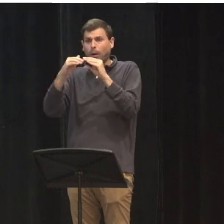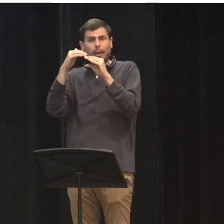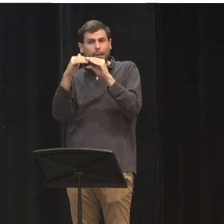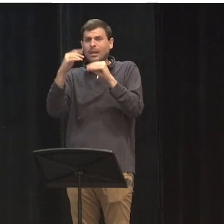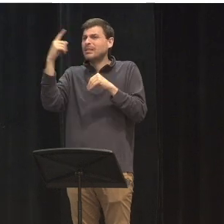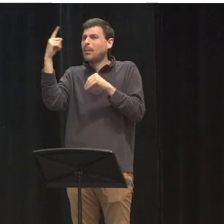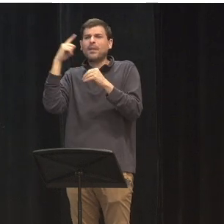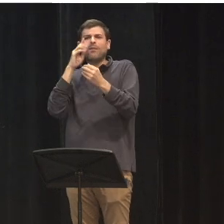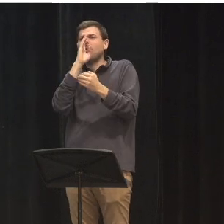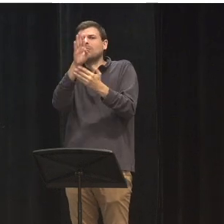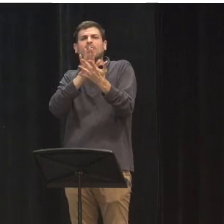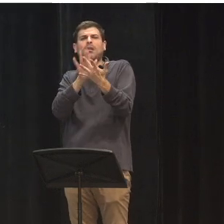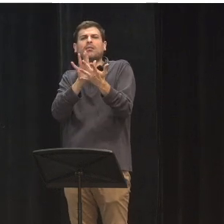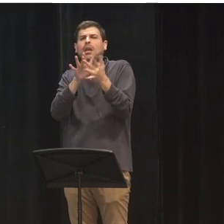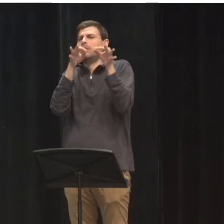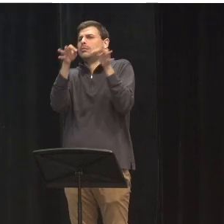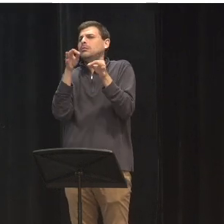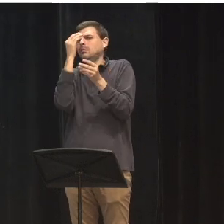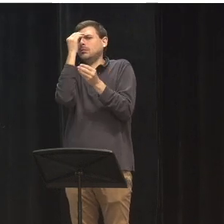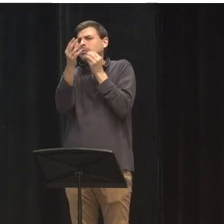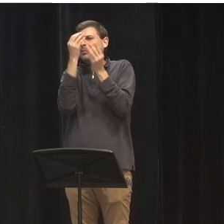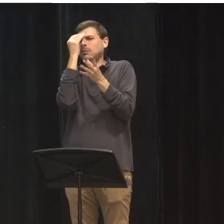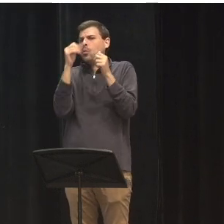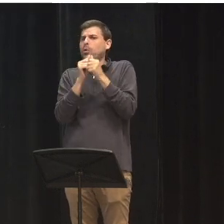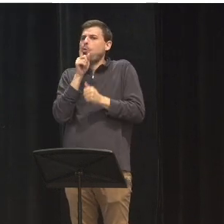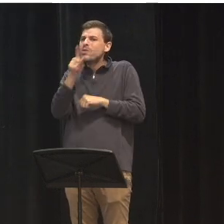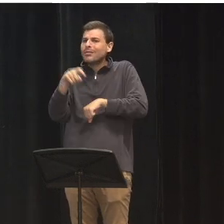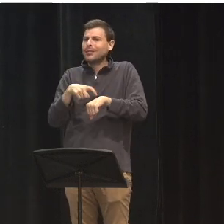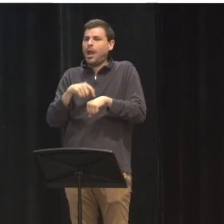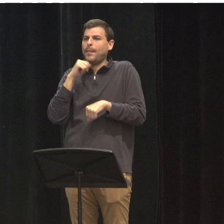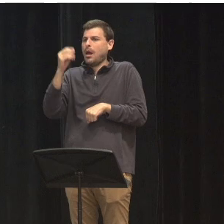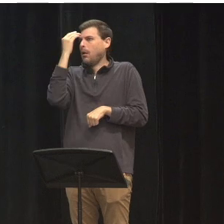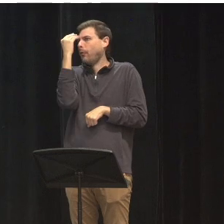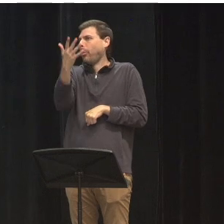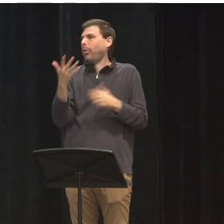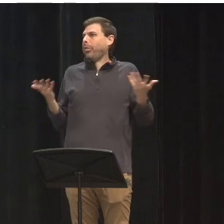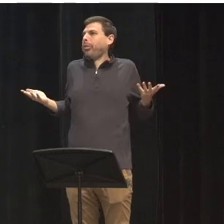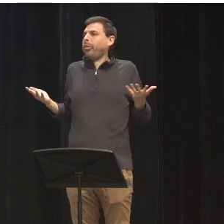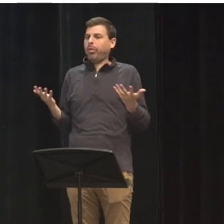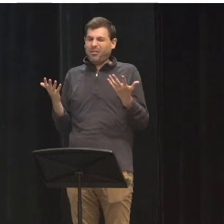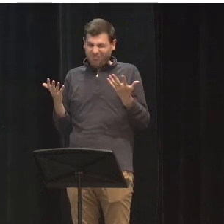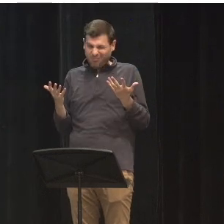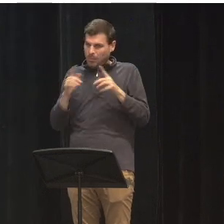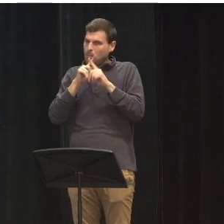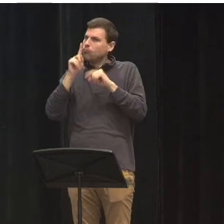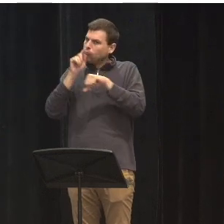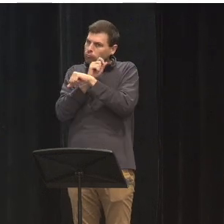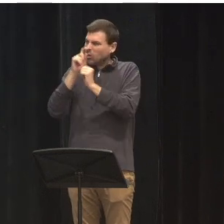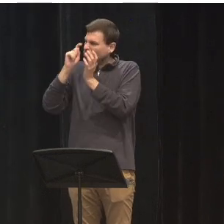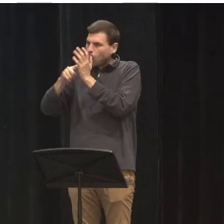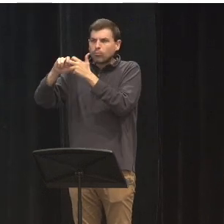into contact online in a real-time basis, so that residents can reach out if they have any issues during